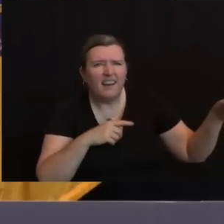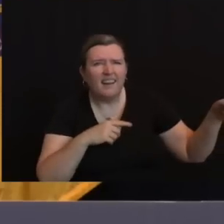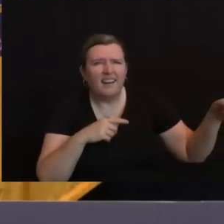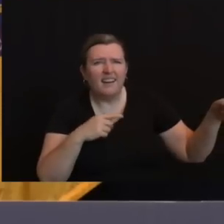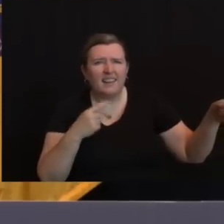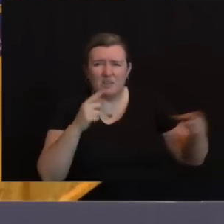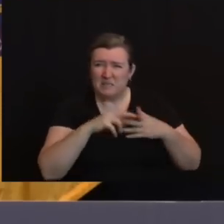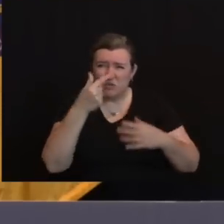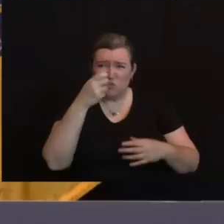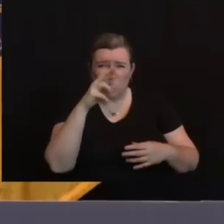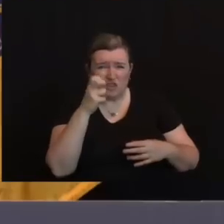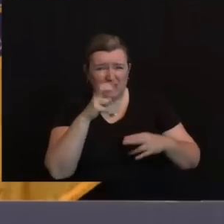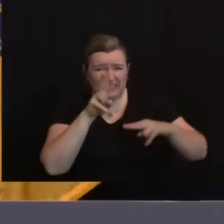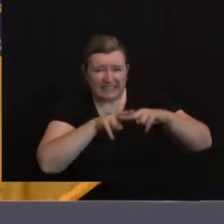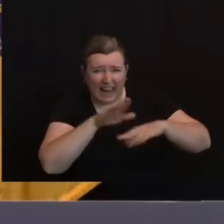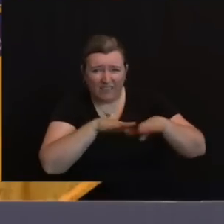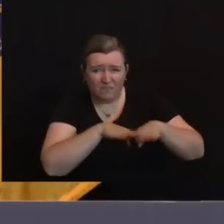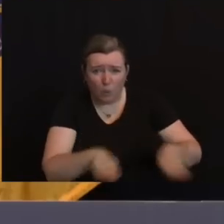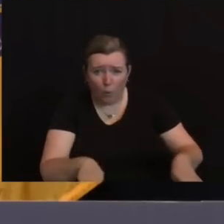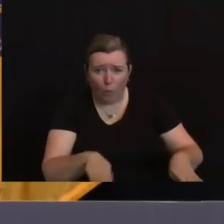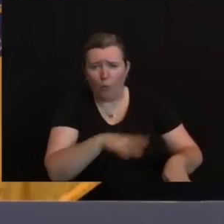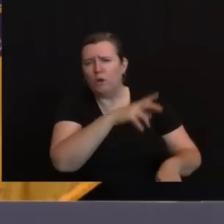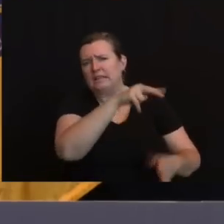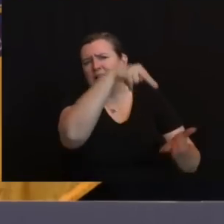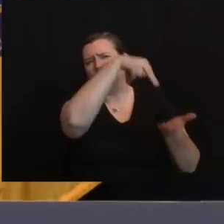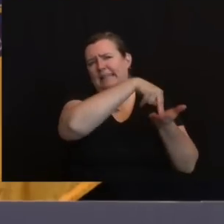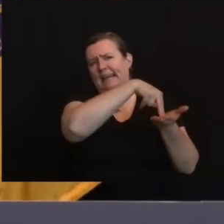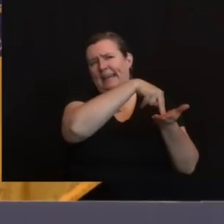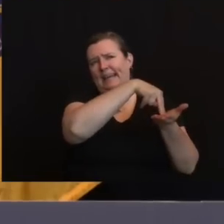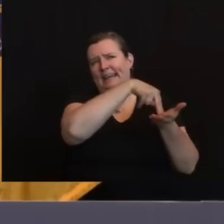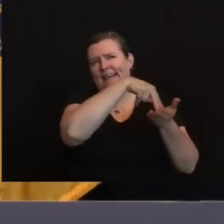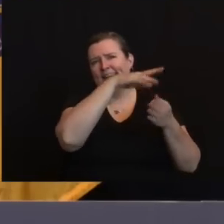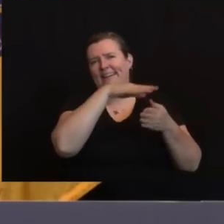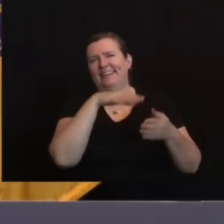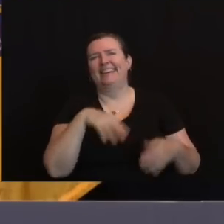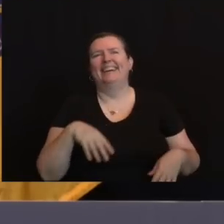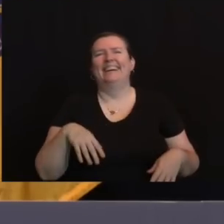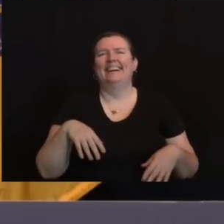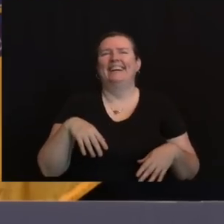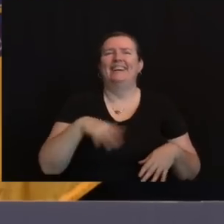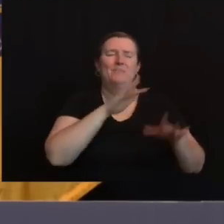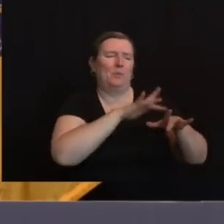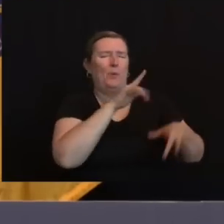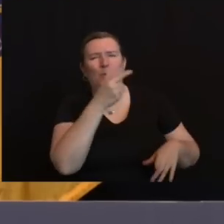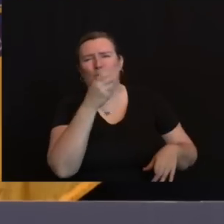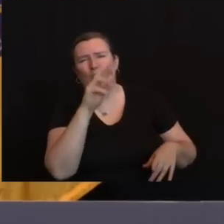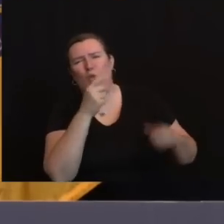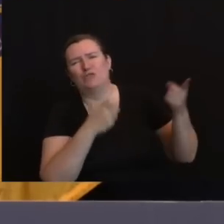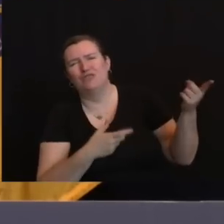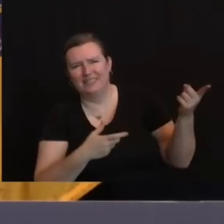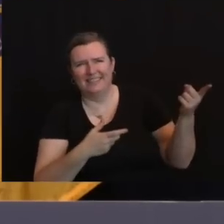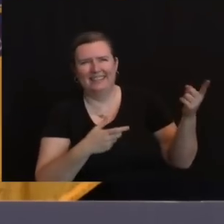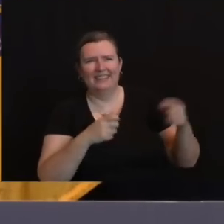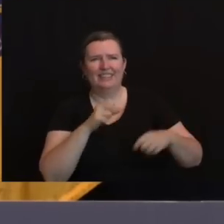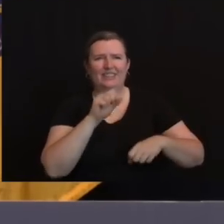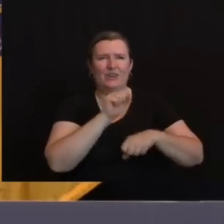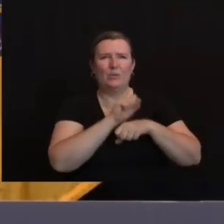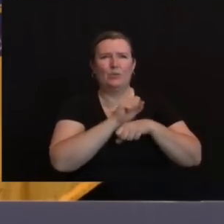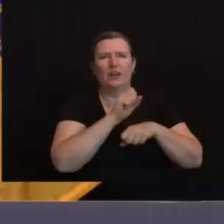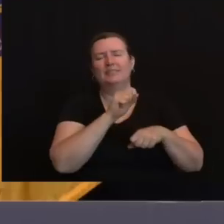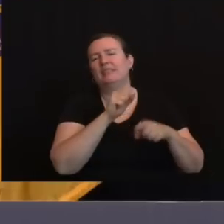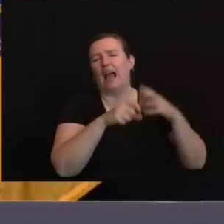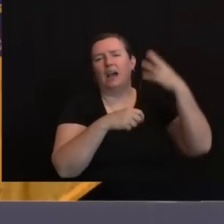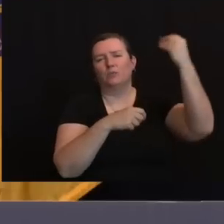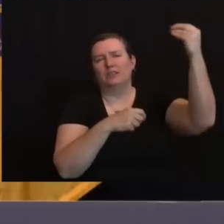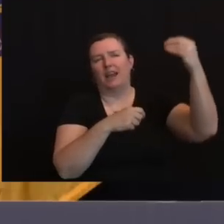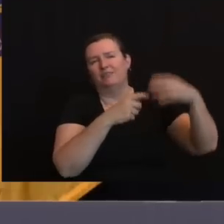standing. He's standing. We've taken George is actually now working on the sidewalk out in front of the building.